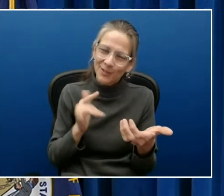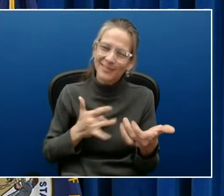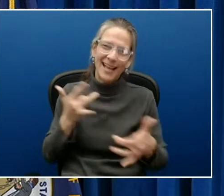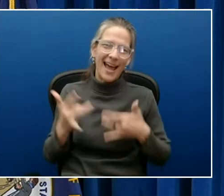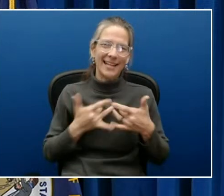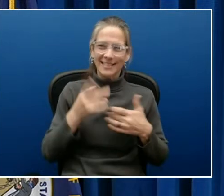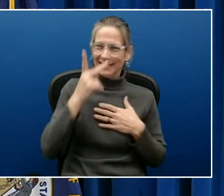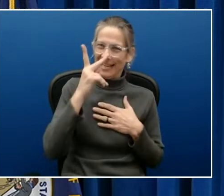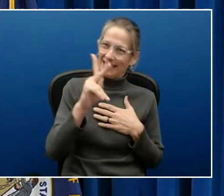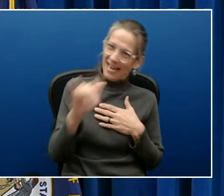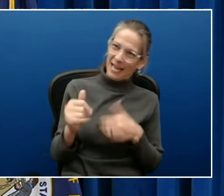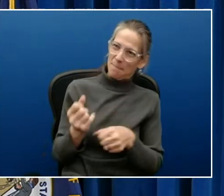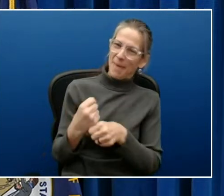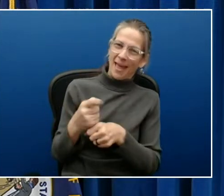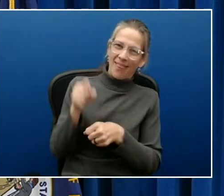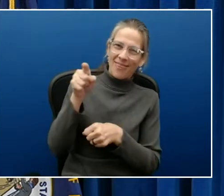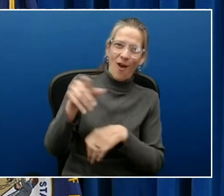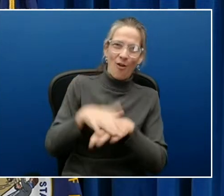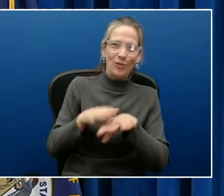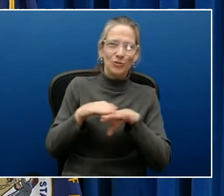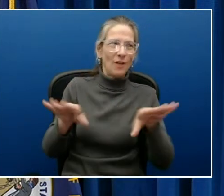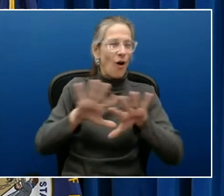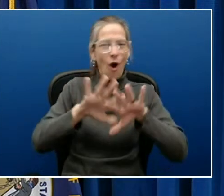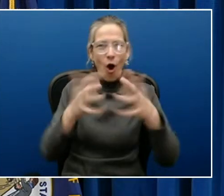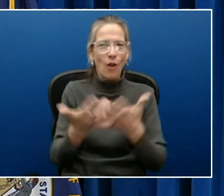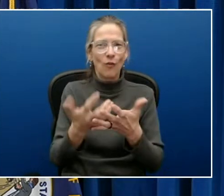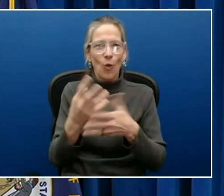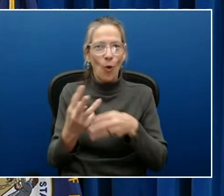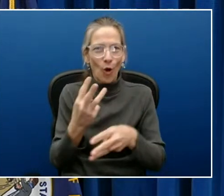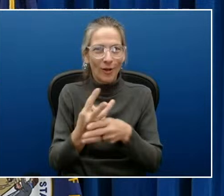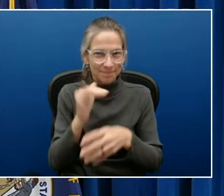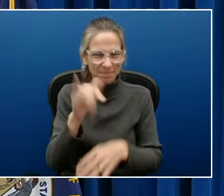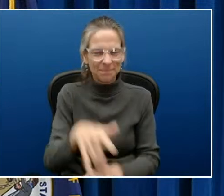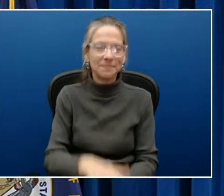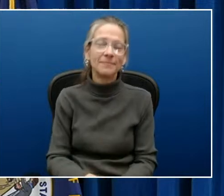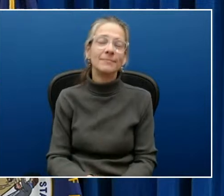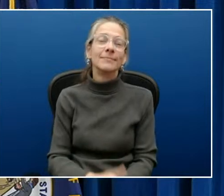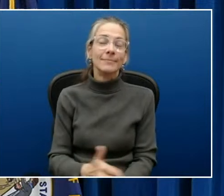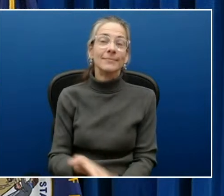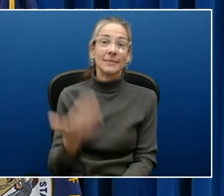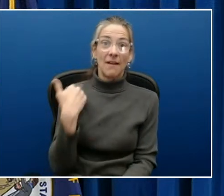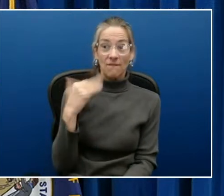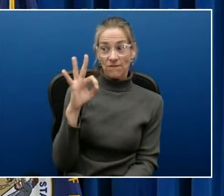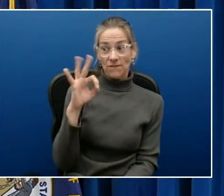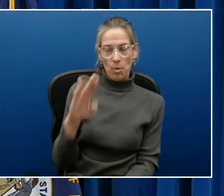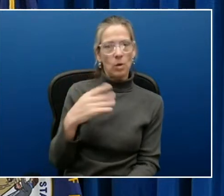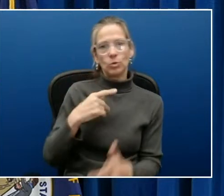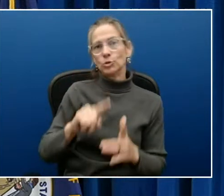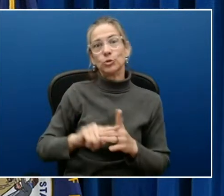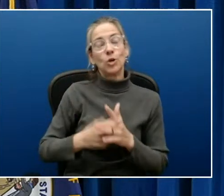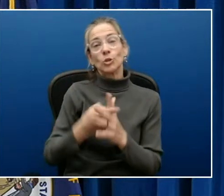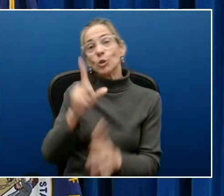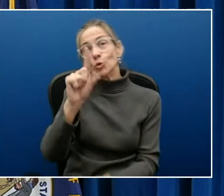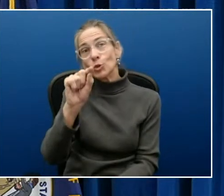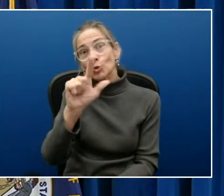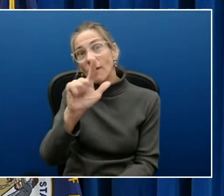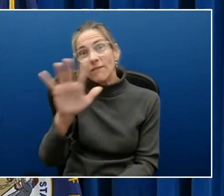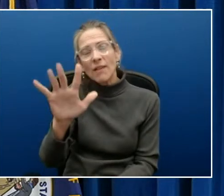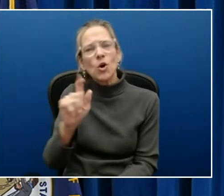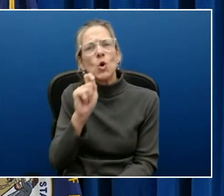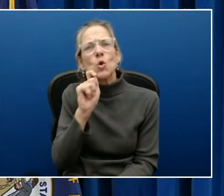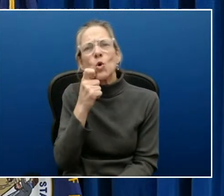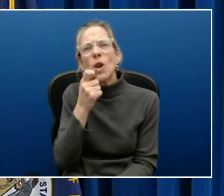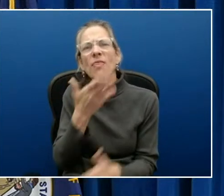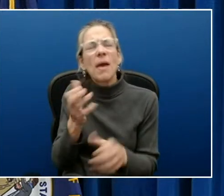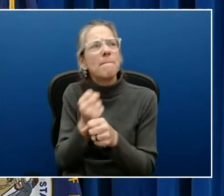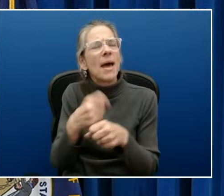shelves all over the world. And finally, back in February, we kicked off the 2025 Coolest Thing Made in